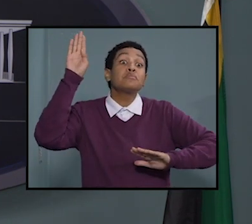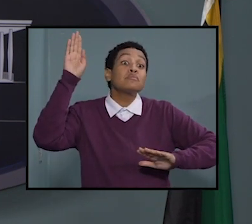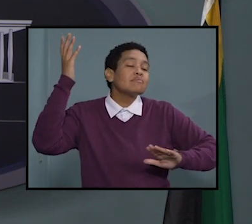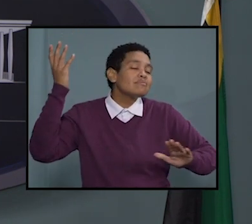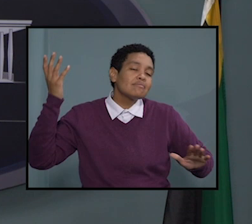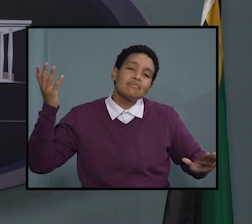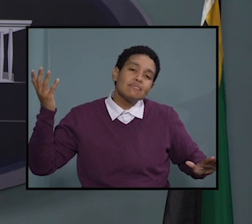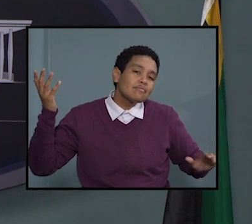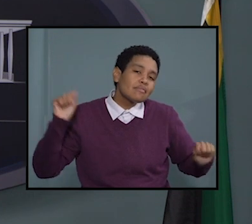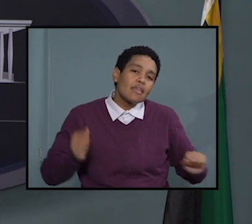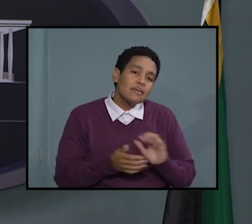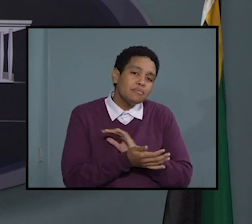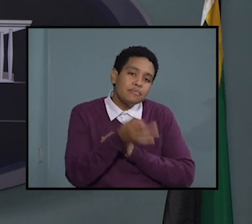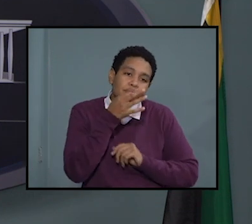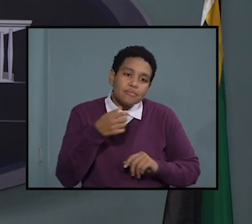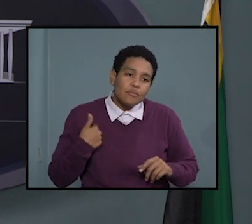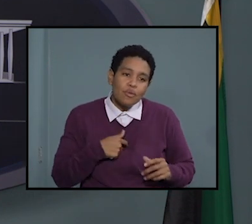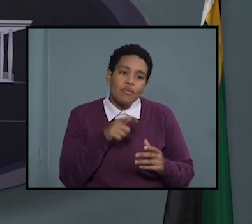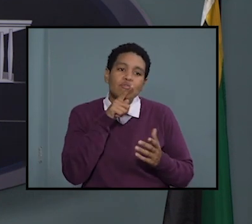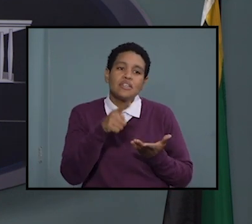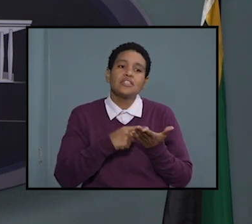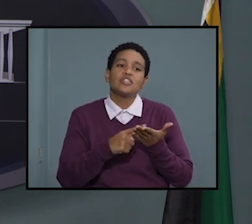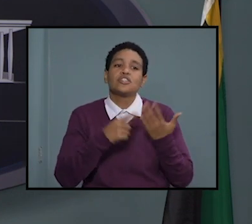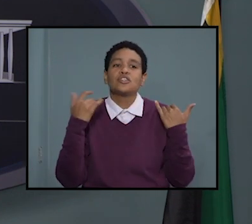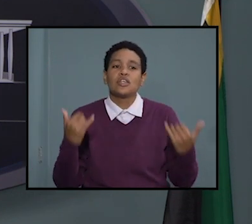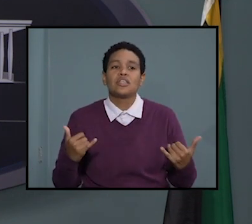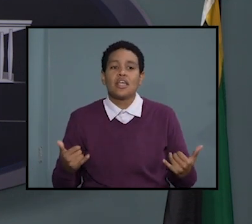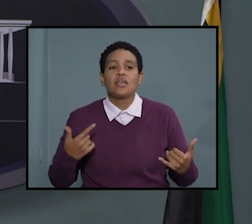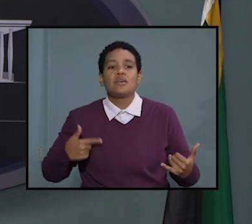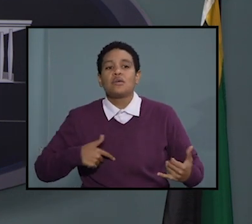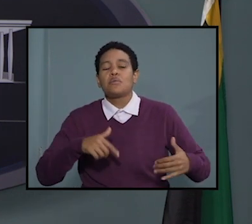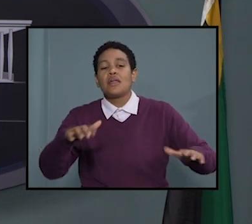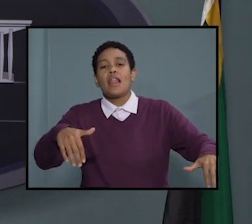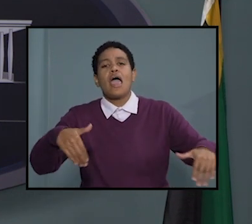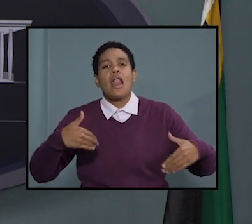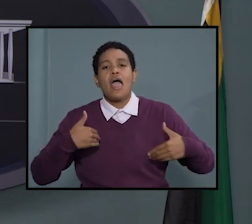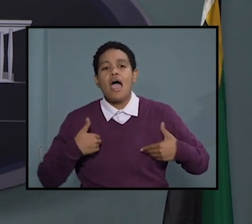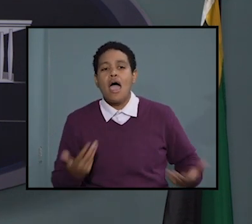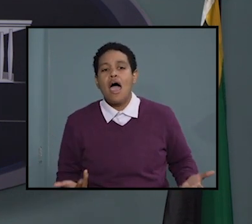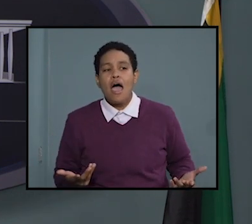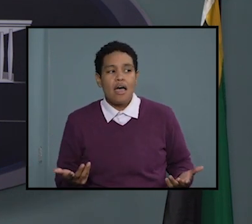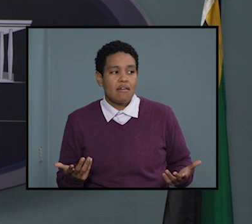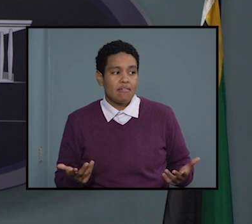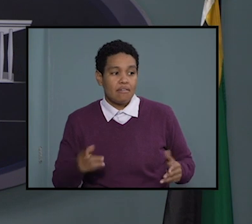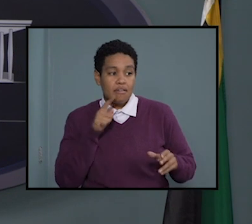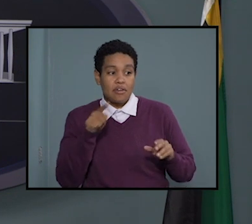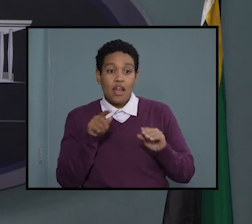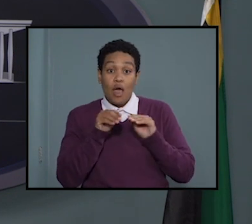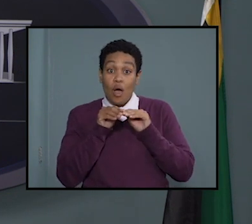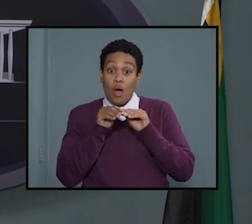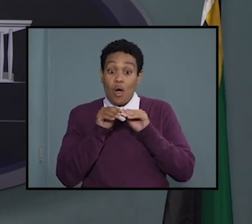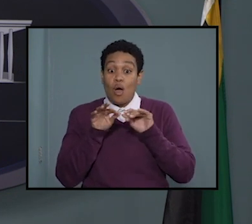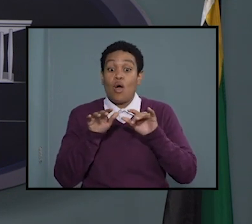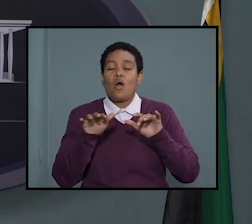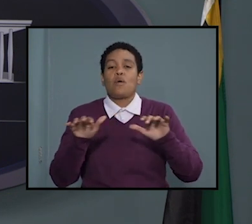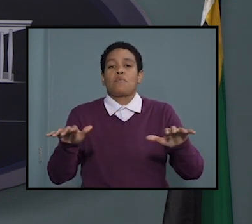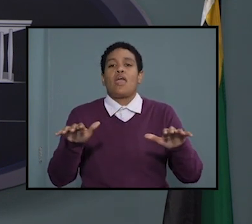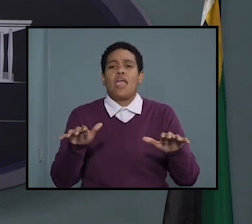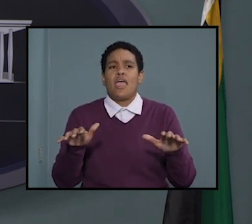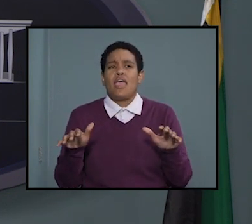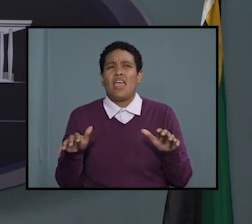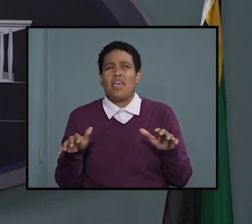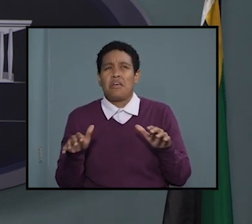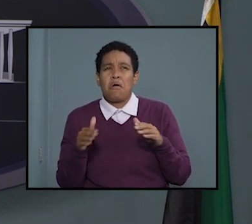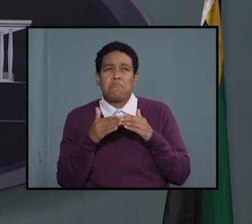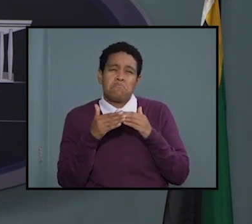the capacity that we have discussed today. We did not have the outbreak of more than